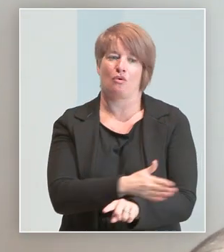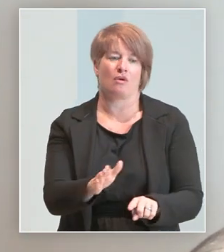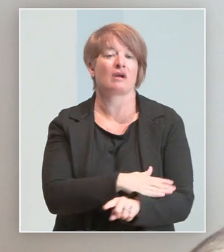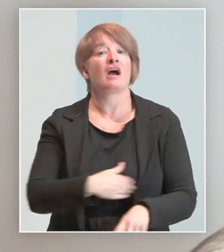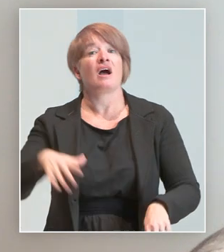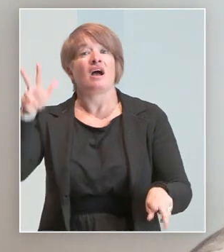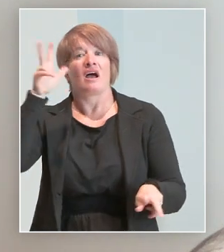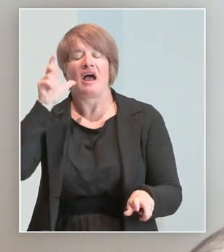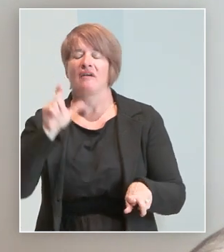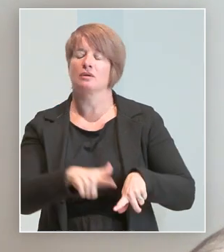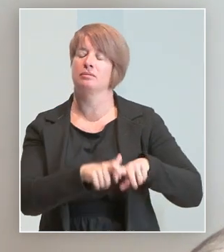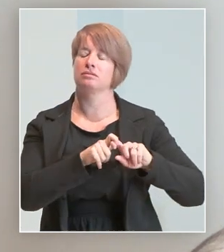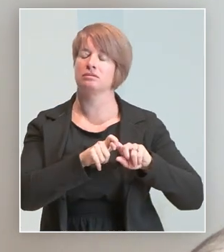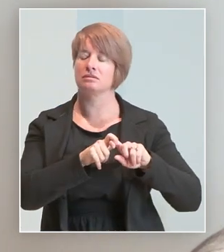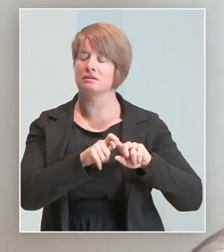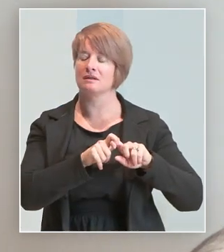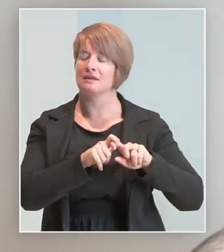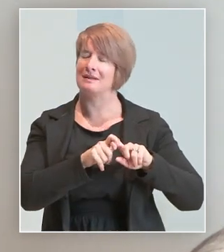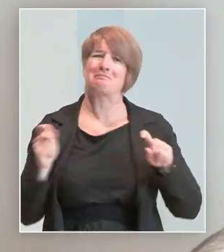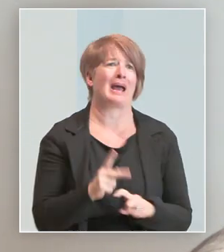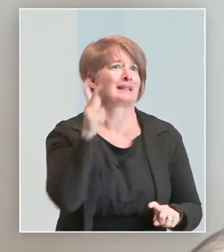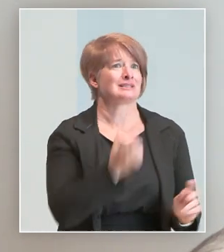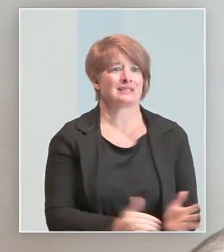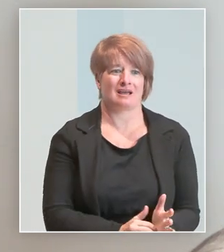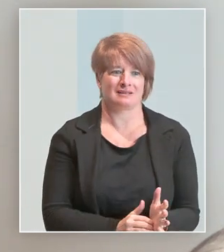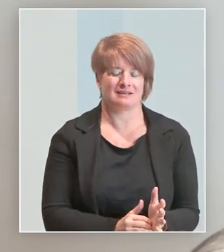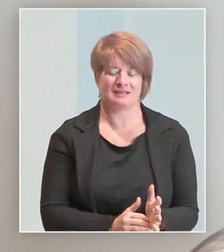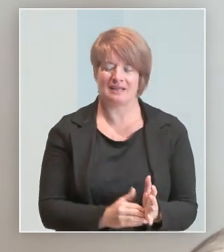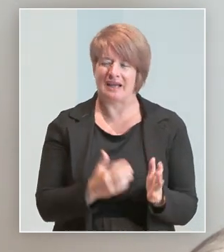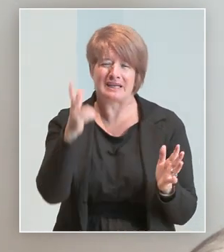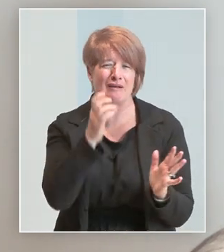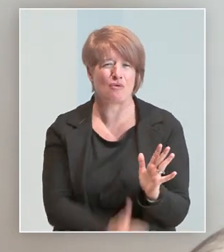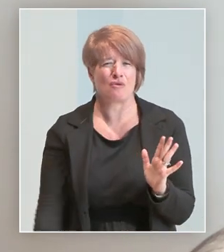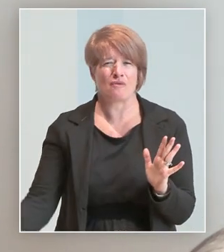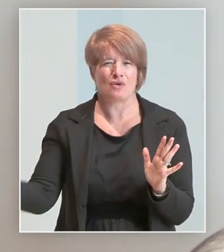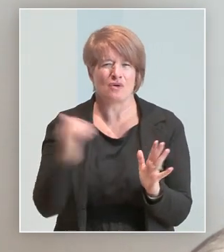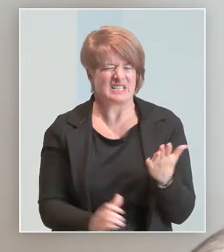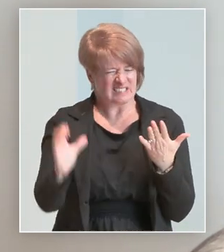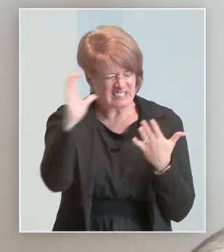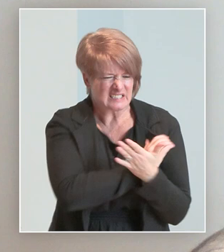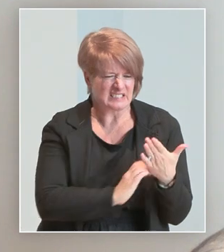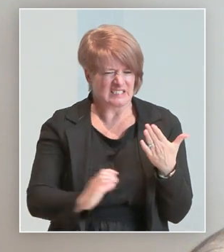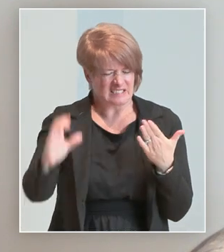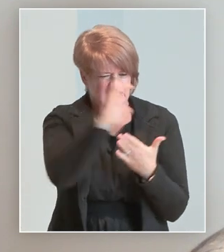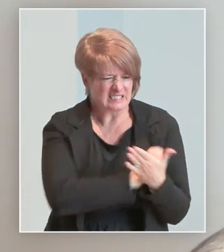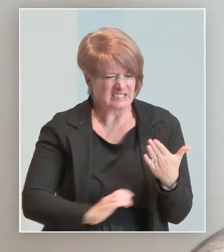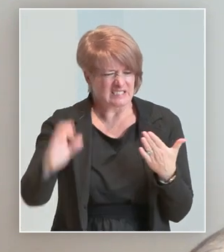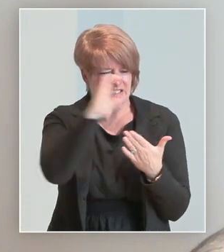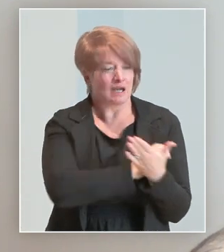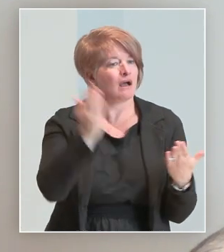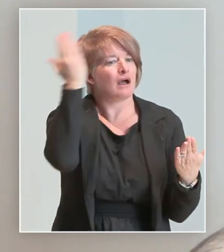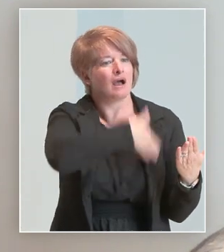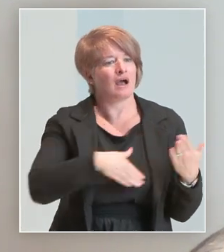before returning. I keep looking for something in this song on loop, not paying attention to the seed planted